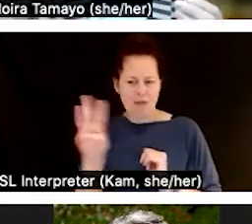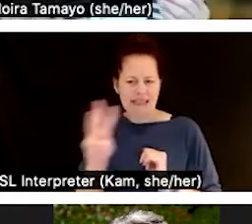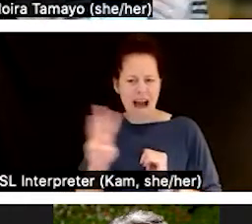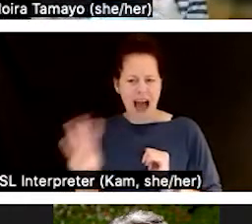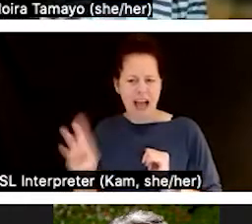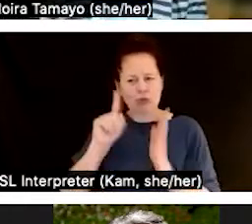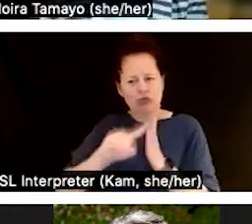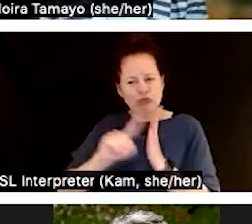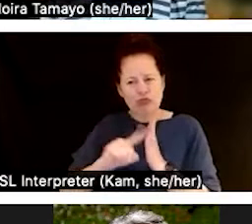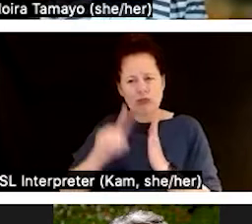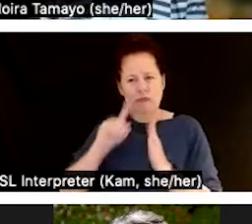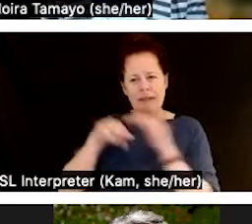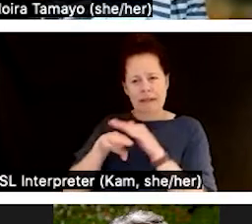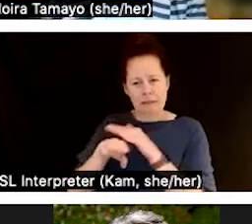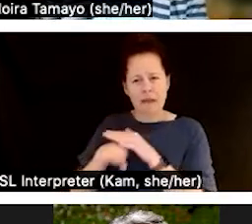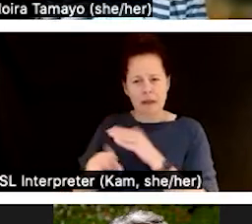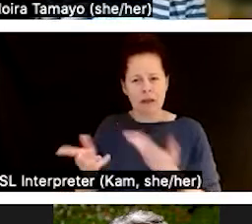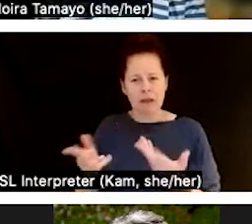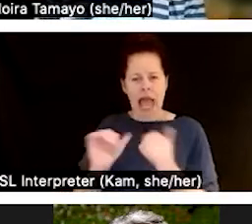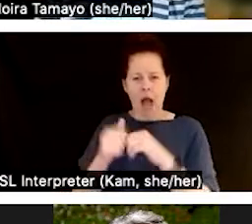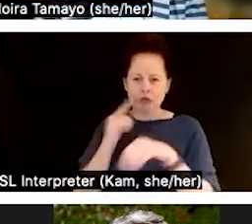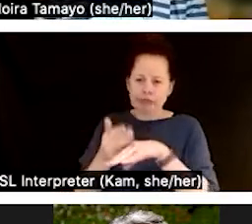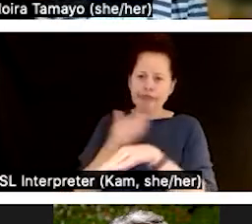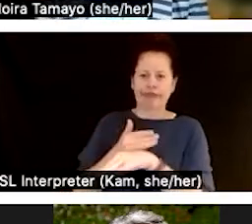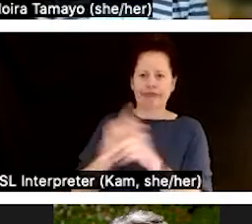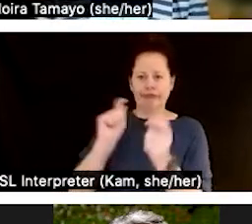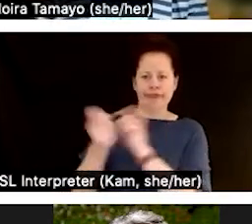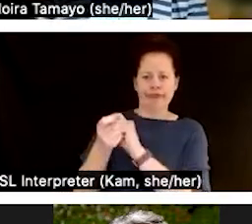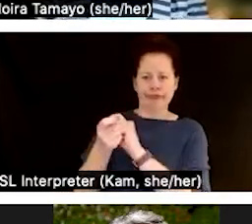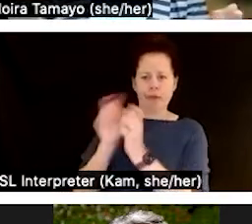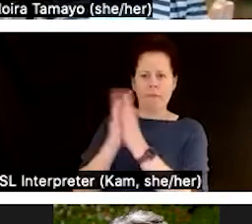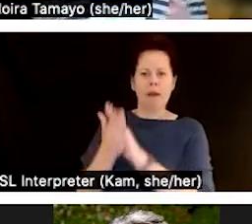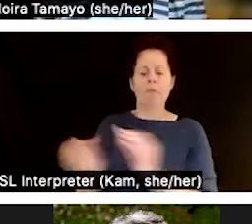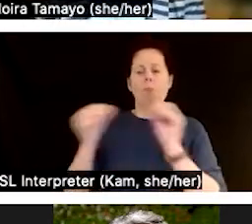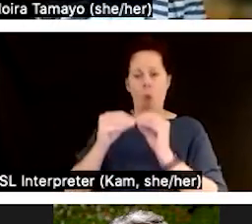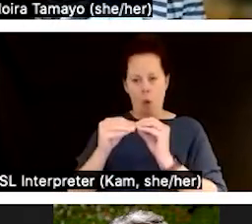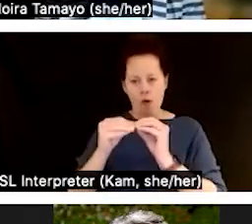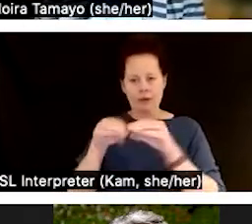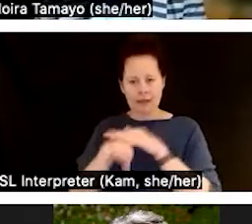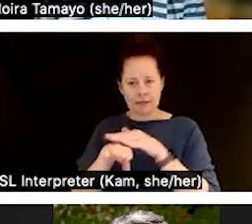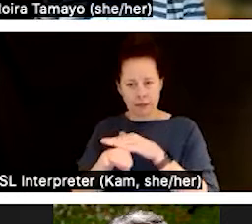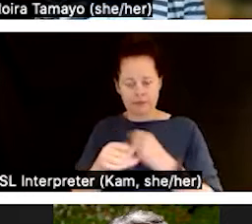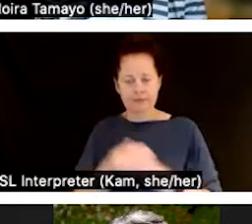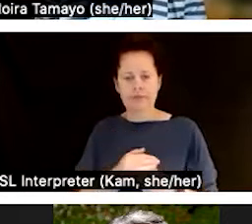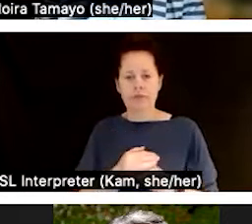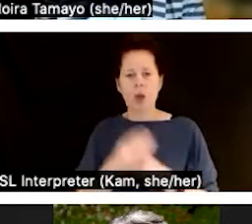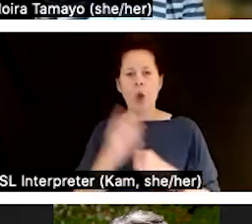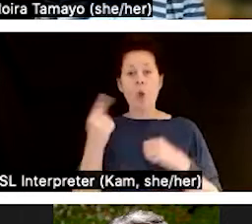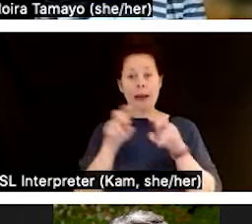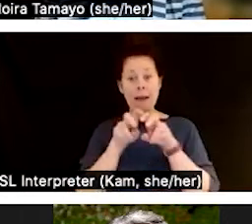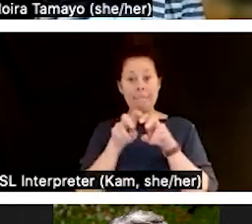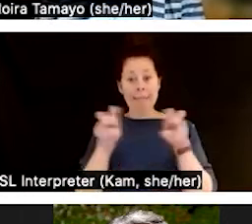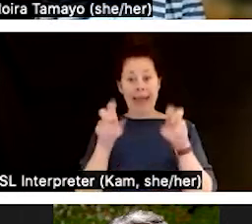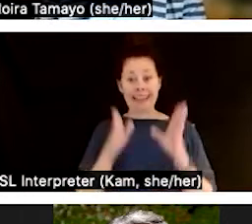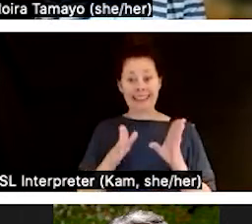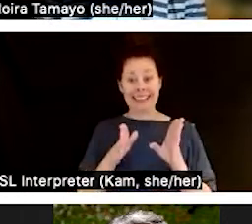and then establish how to make it even more accessible. One of the panelists I talked to suggested the